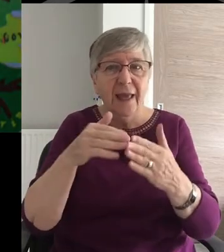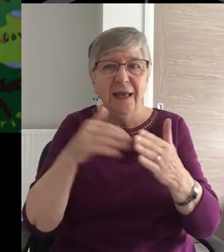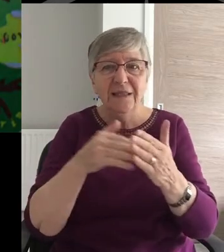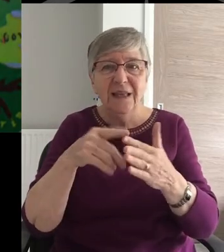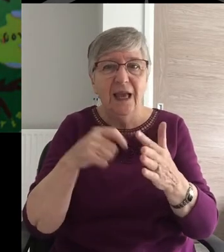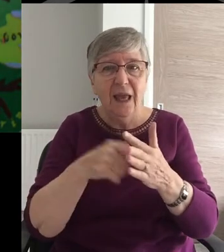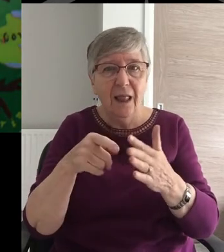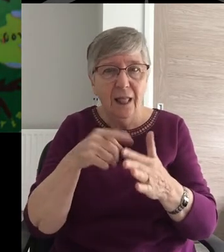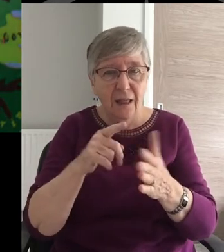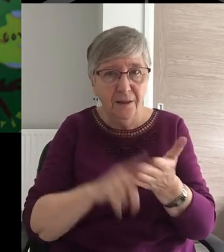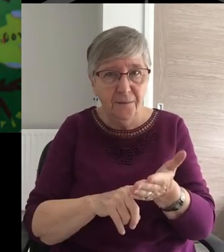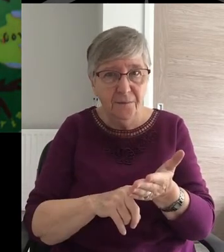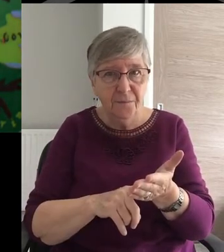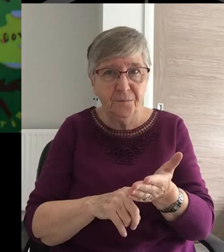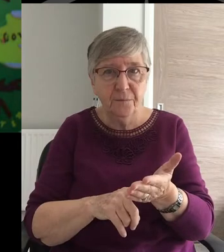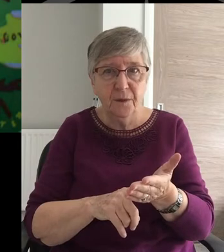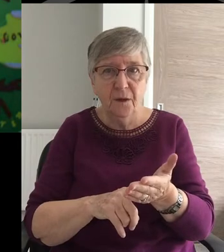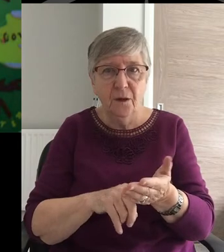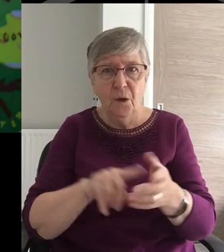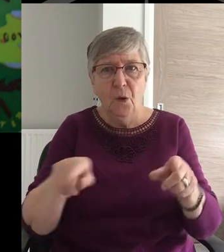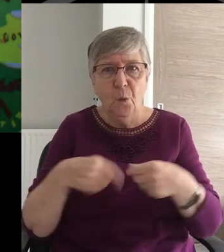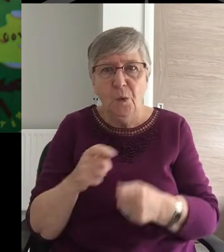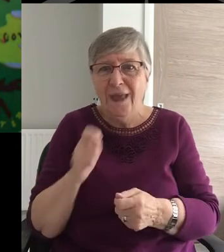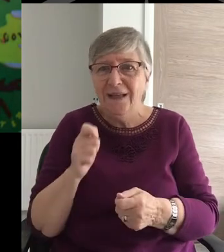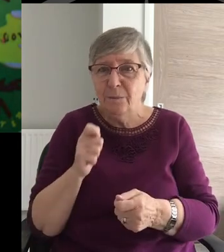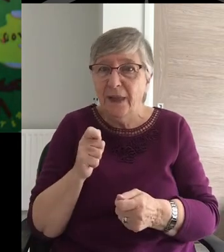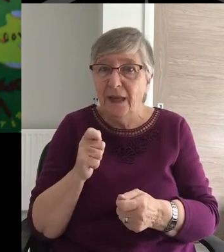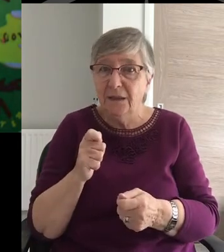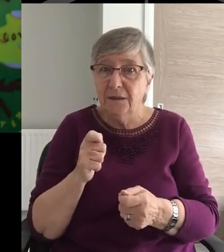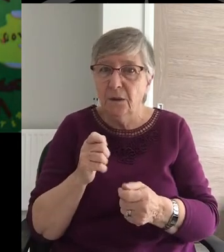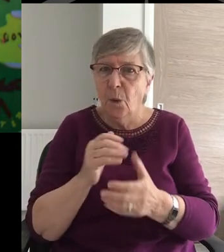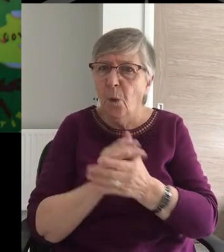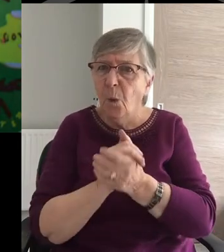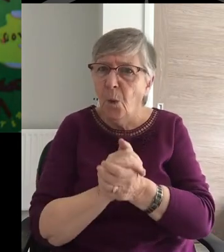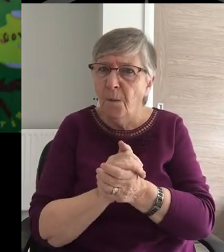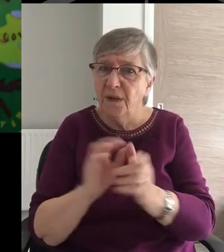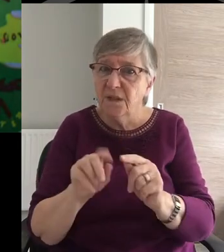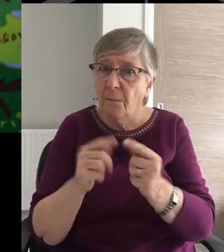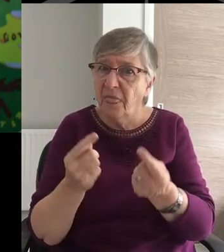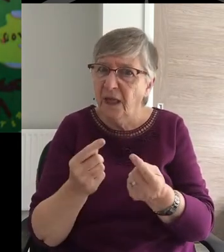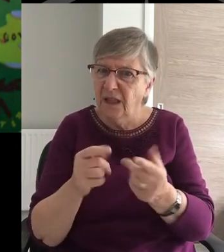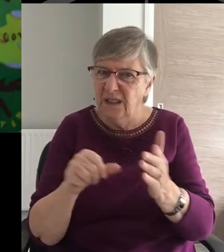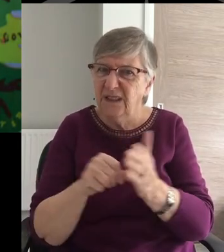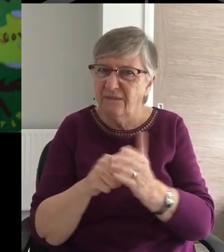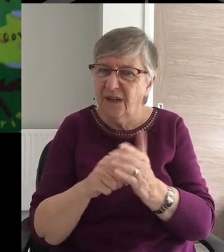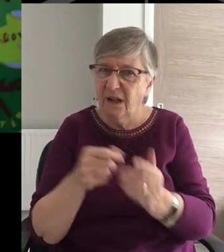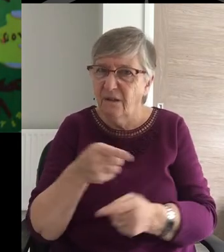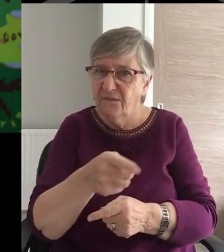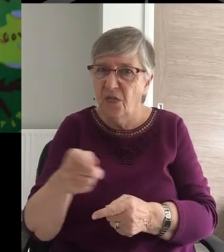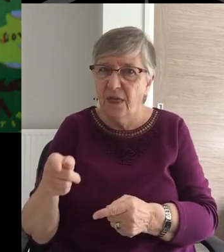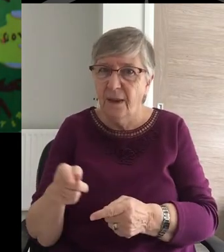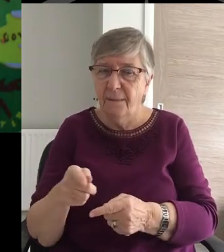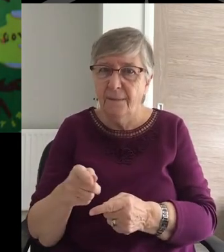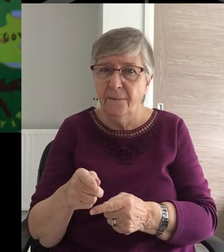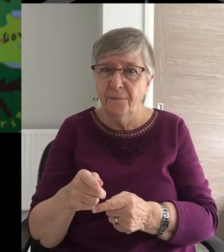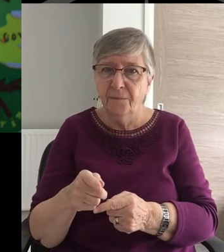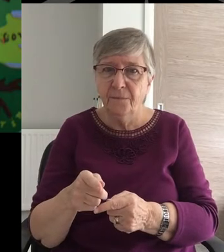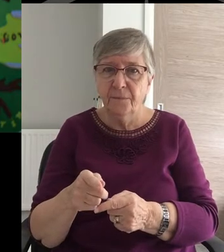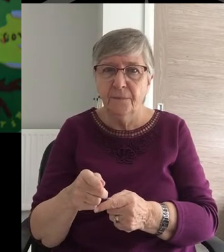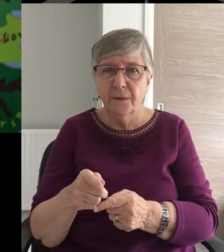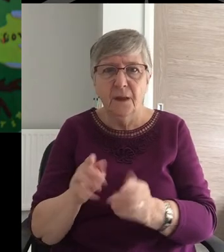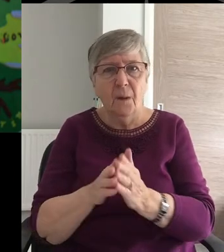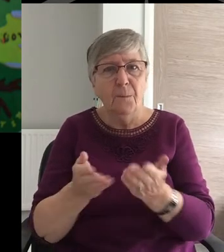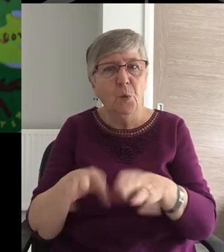Ezekiel, we would expect hope to be something that's a bit hard, a bit difficult. The